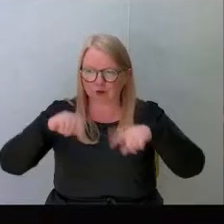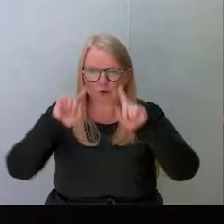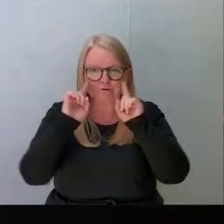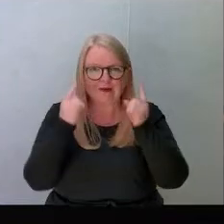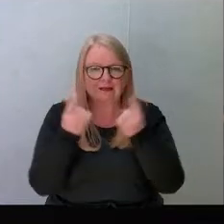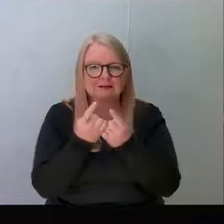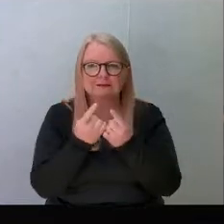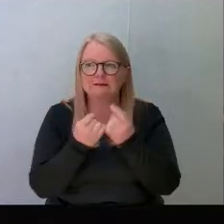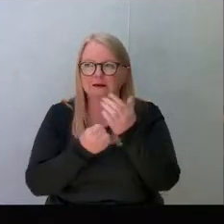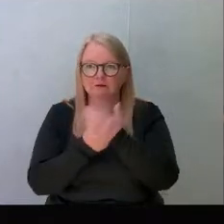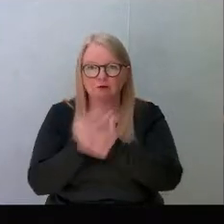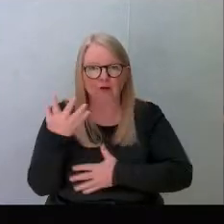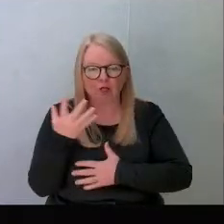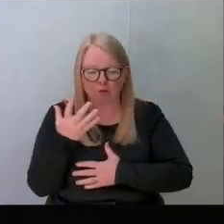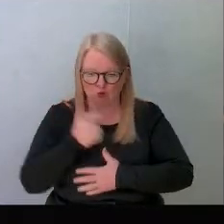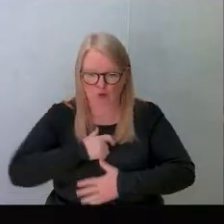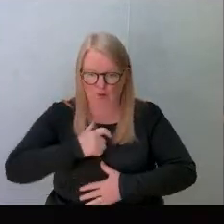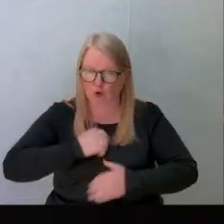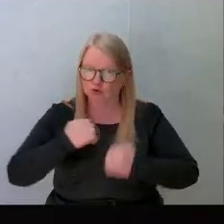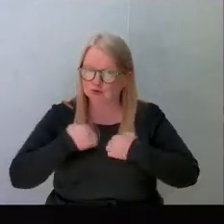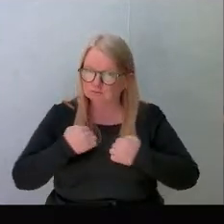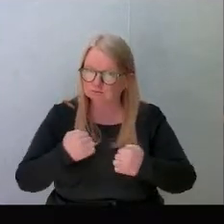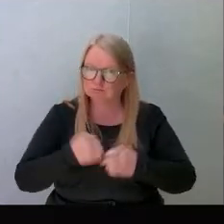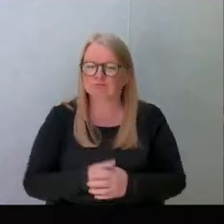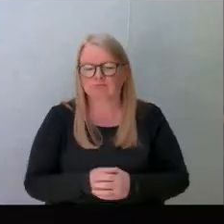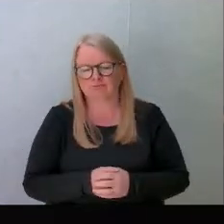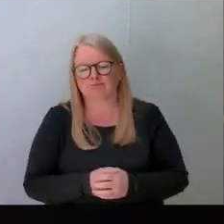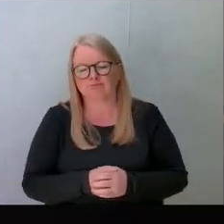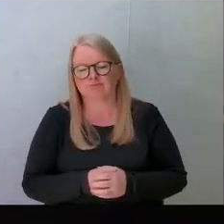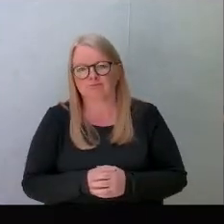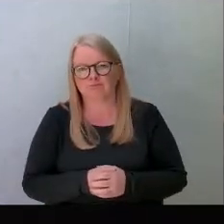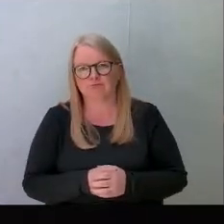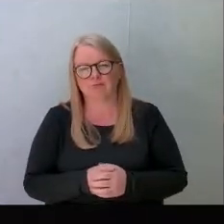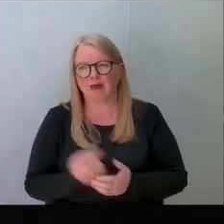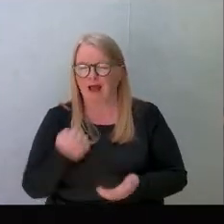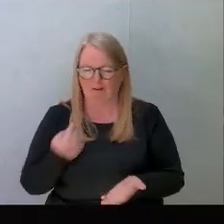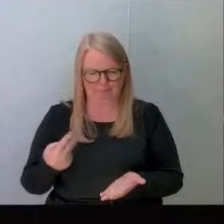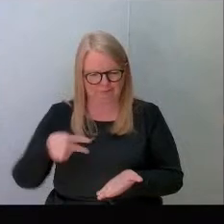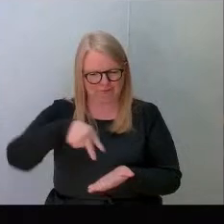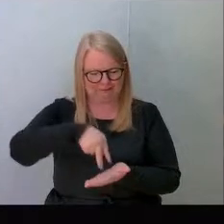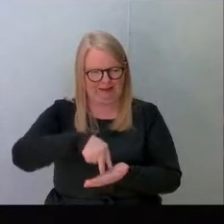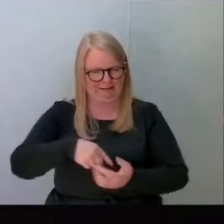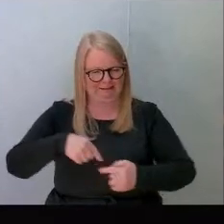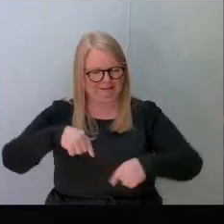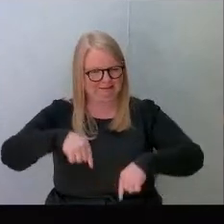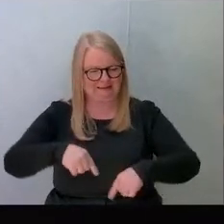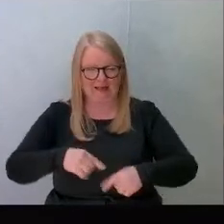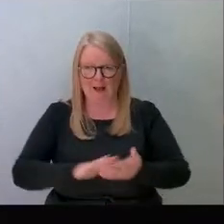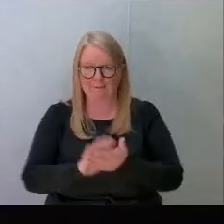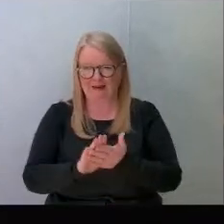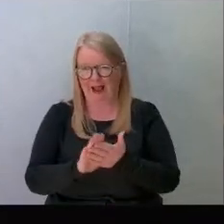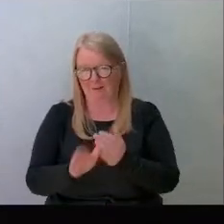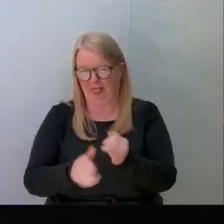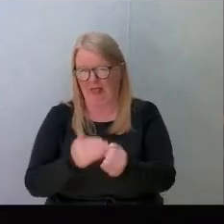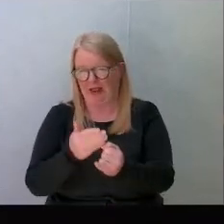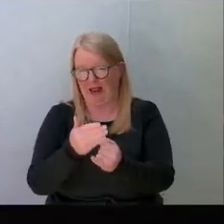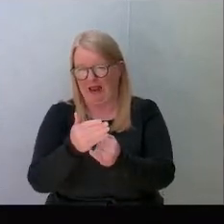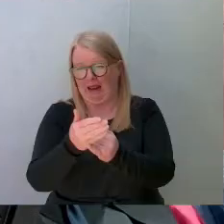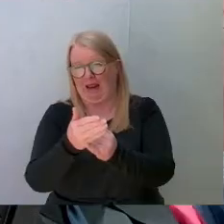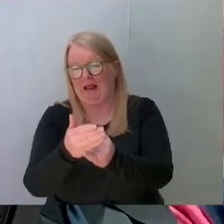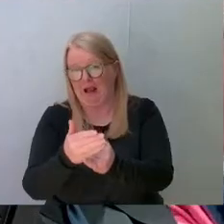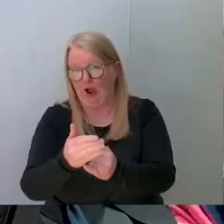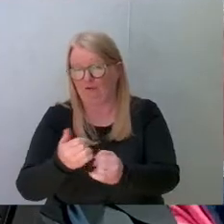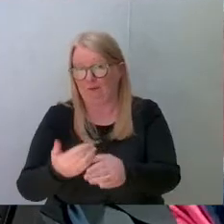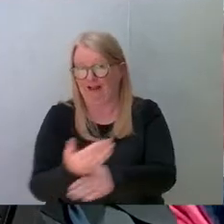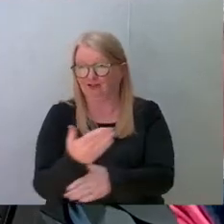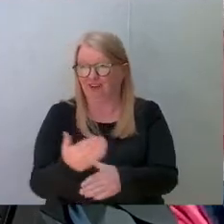well as development as a person. And I stand before you as someone who is at the other end of their career